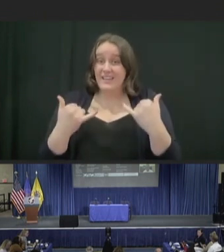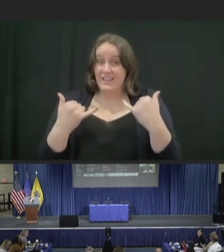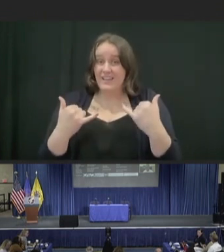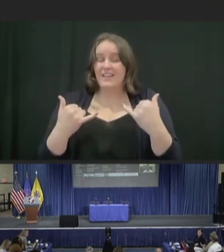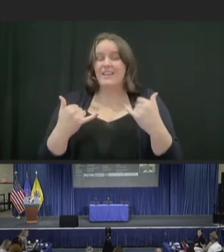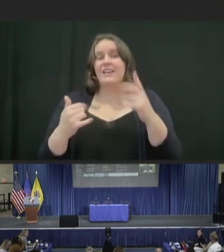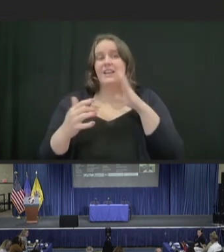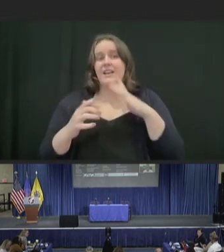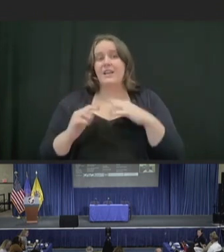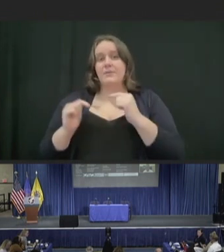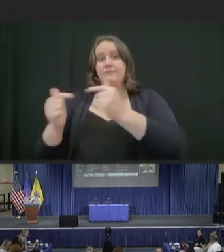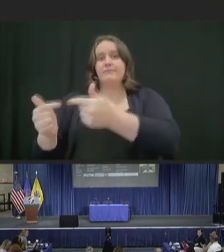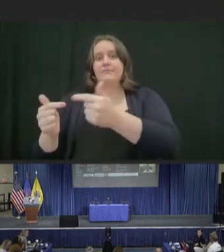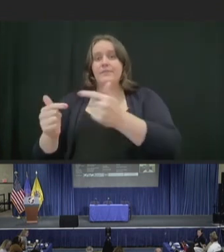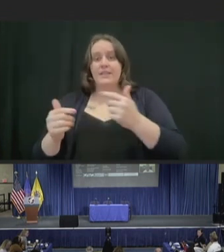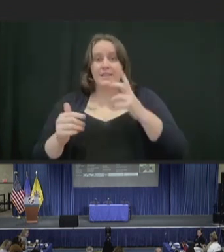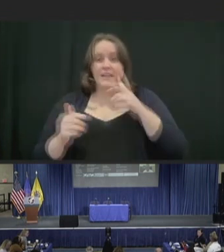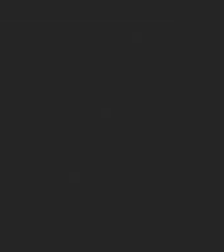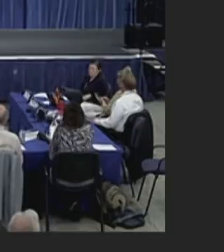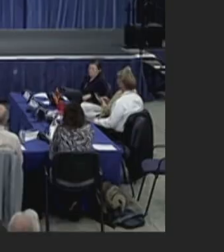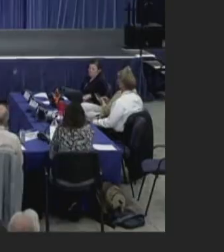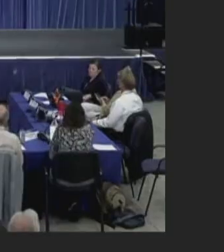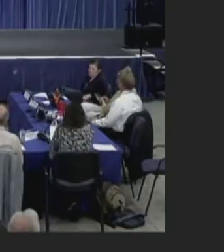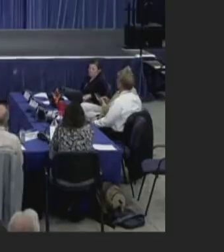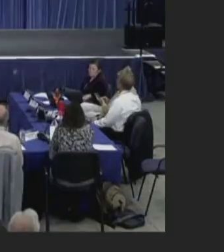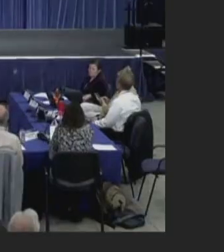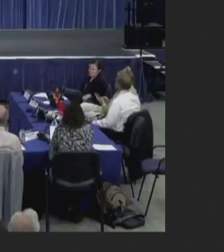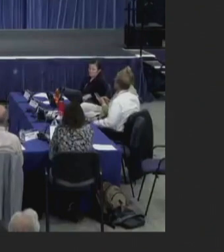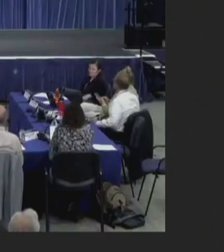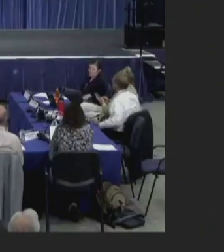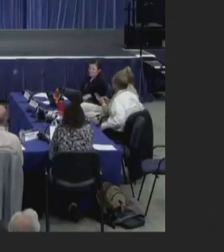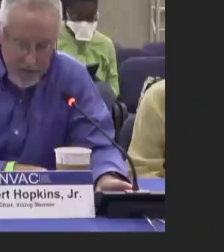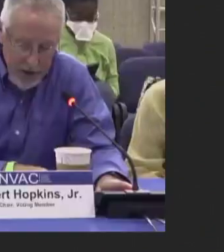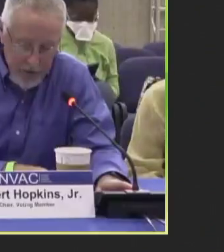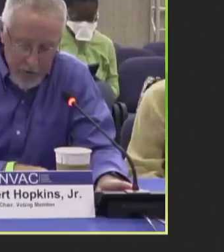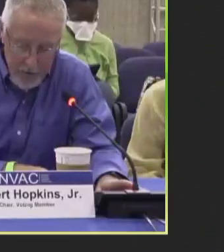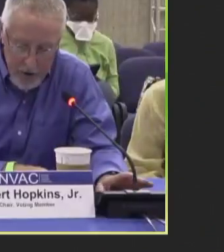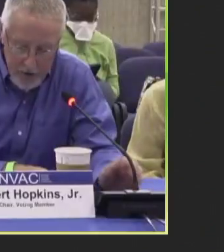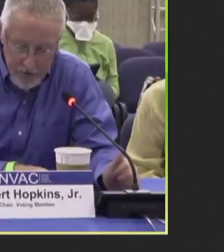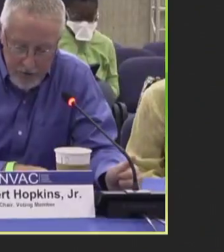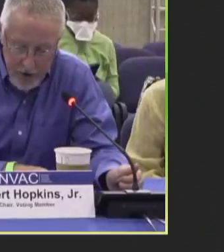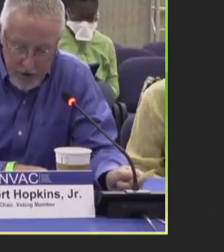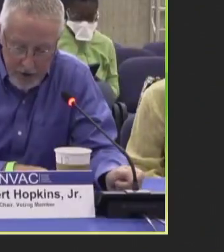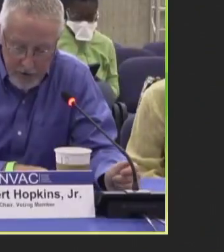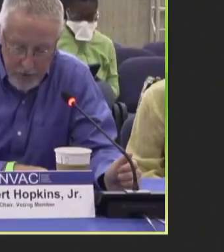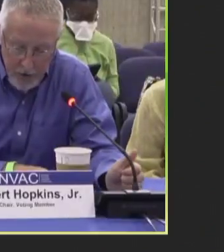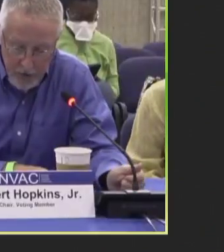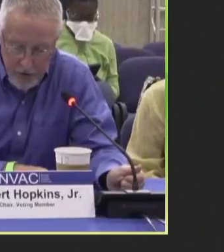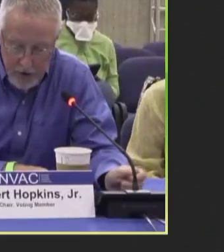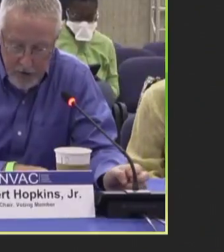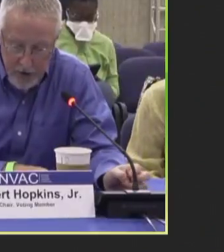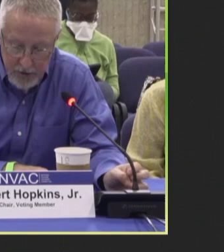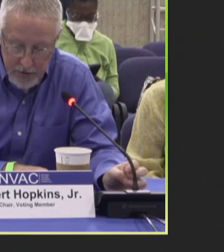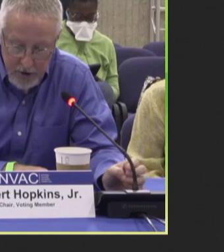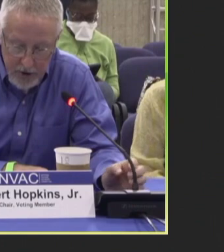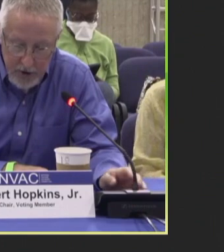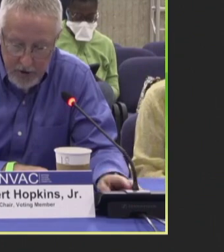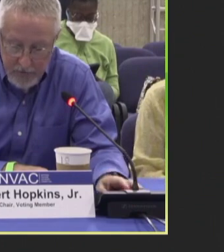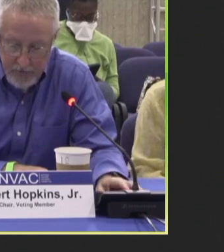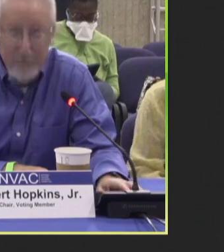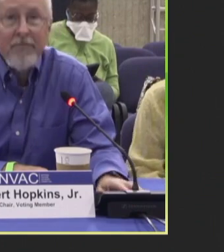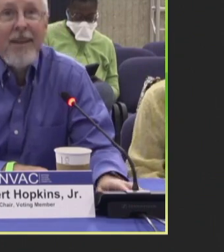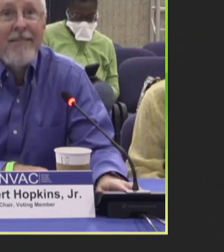is John's statement, that is based at the scripts. Thank you very much. Our next speaker is Dr. John